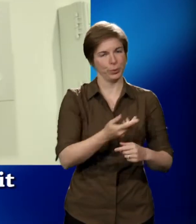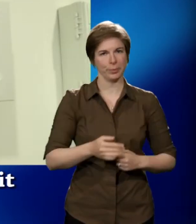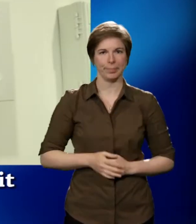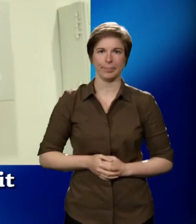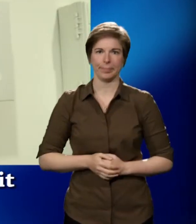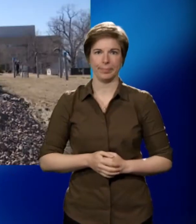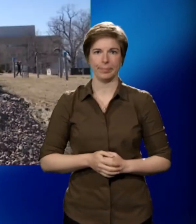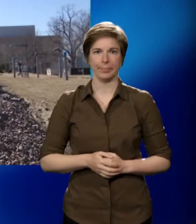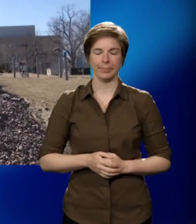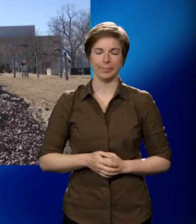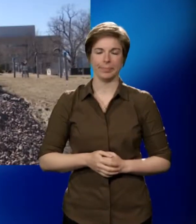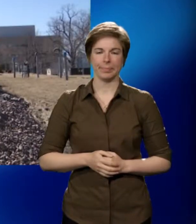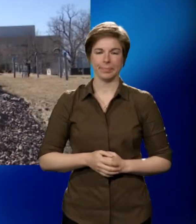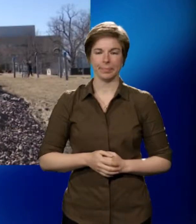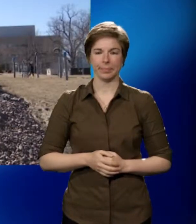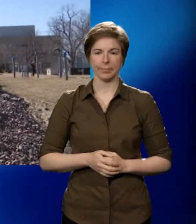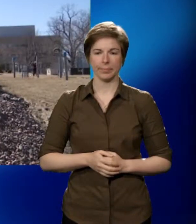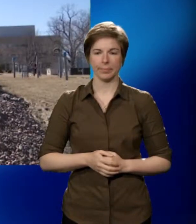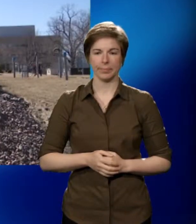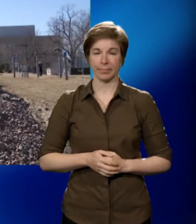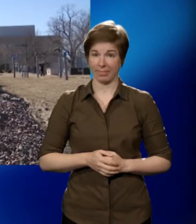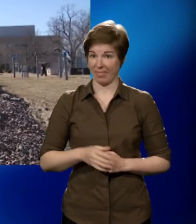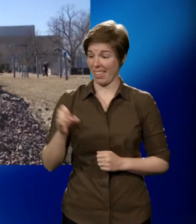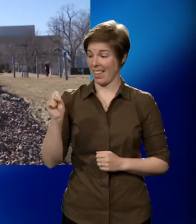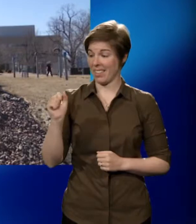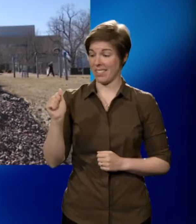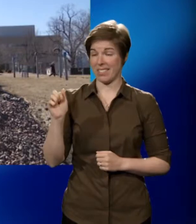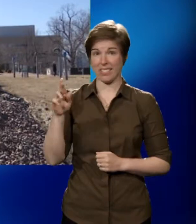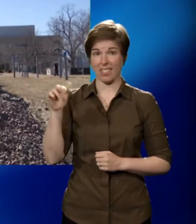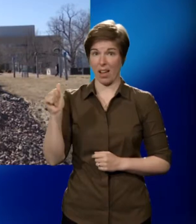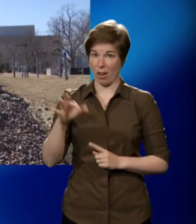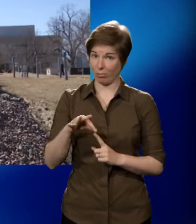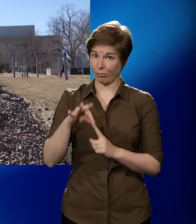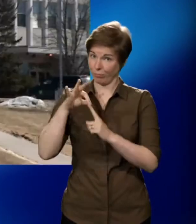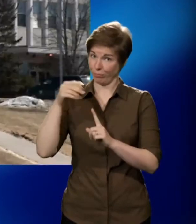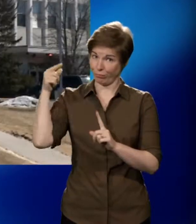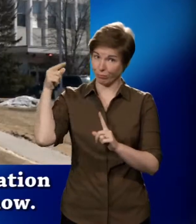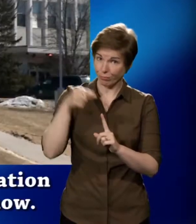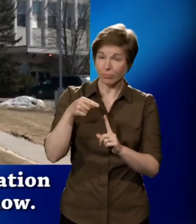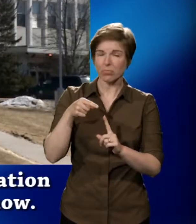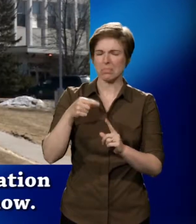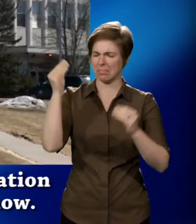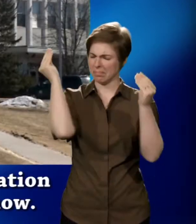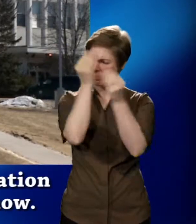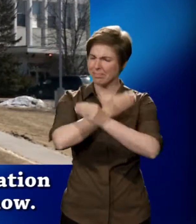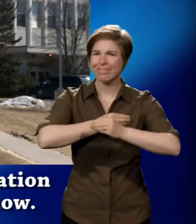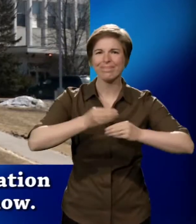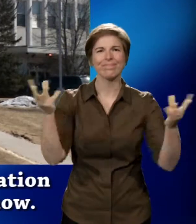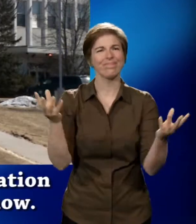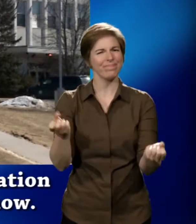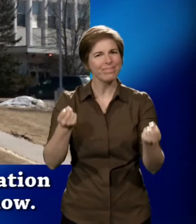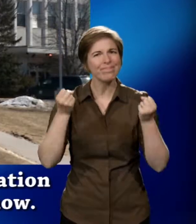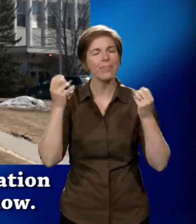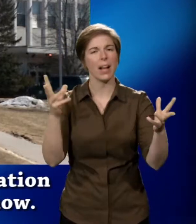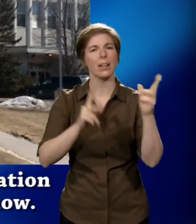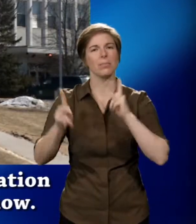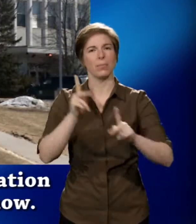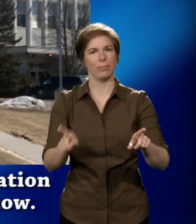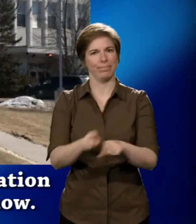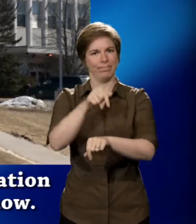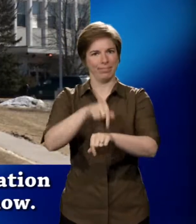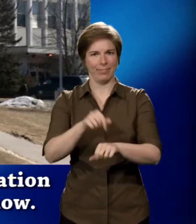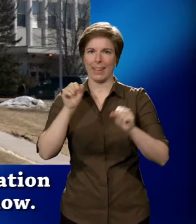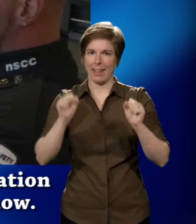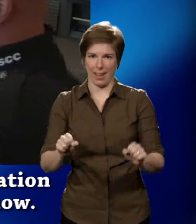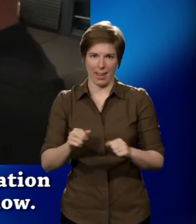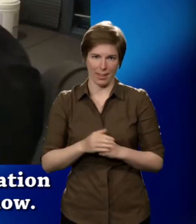emergency. Really what SARA is a mass notification system. It allows the college to send